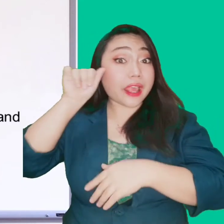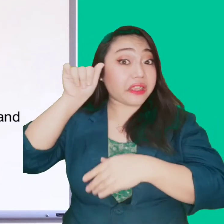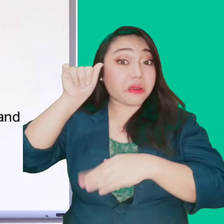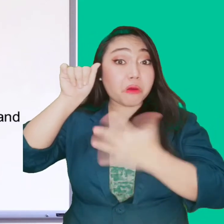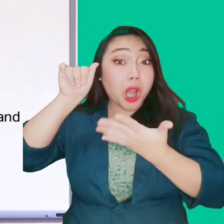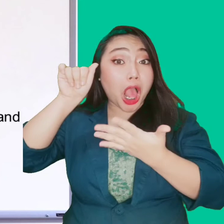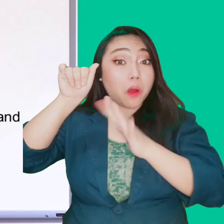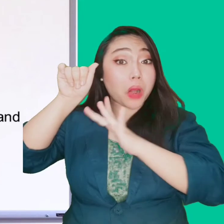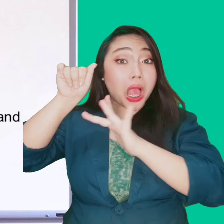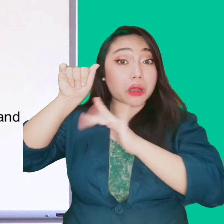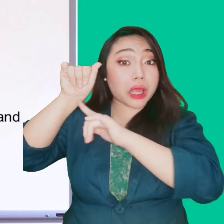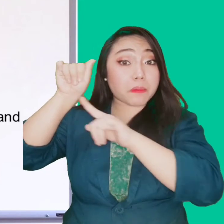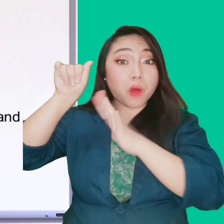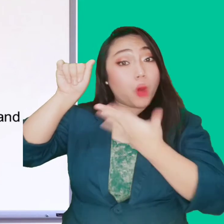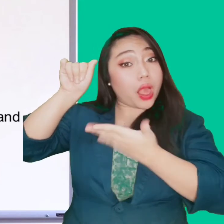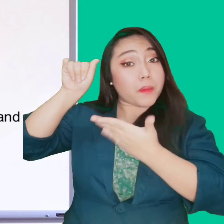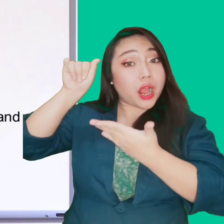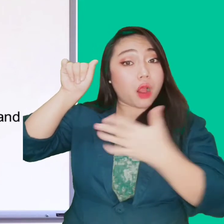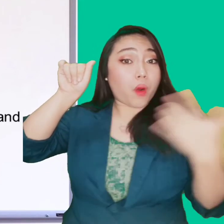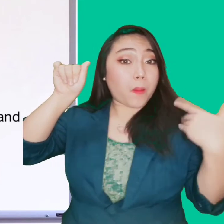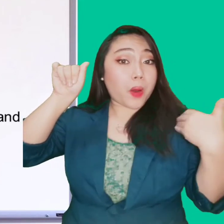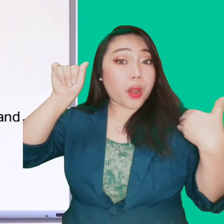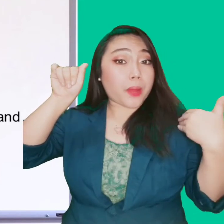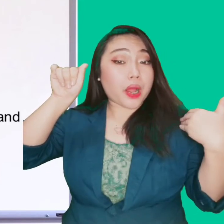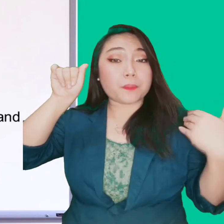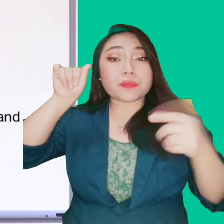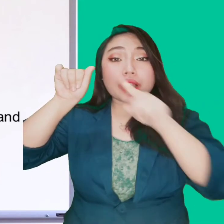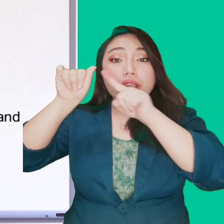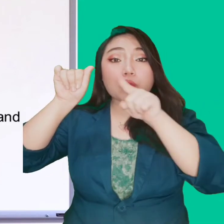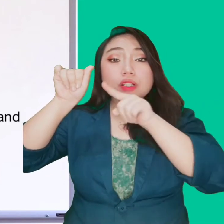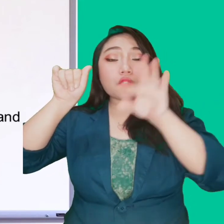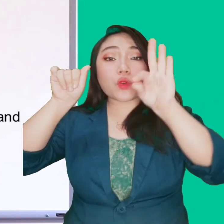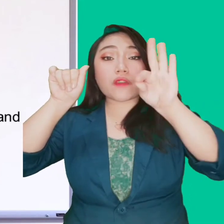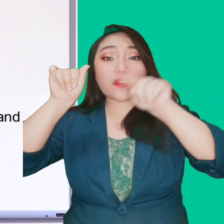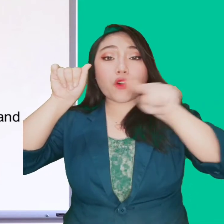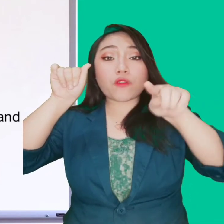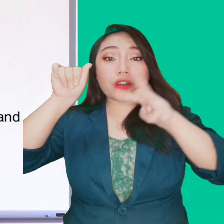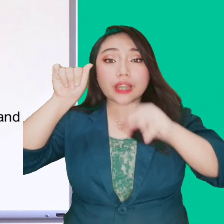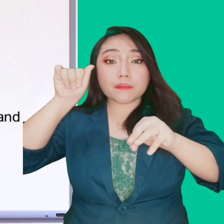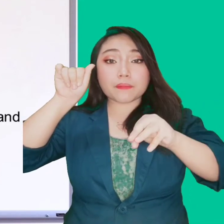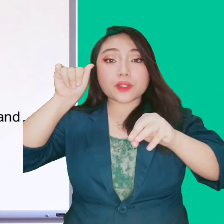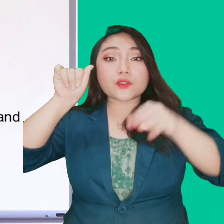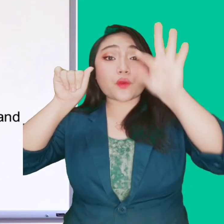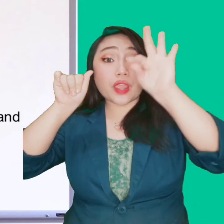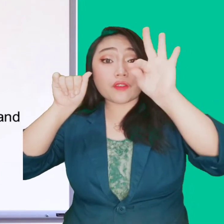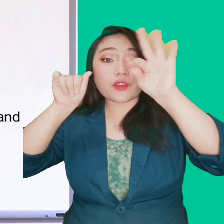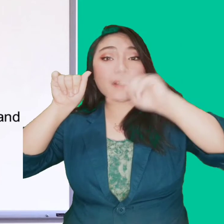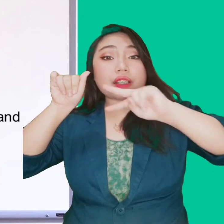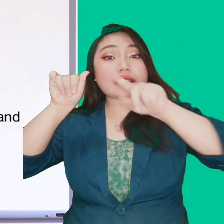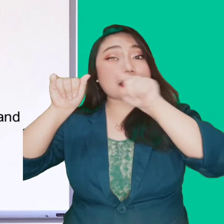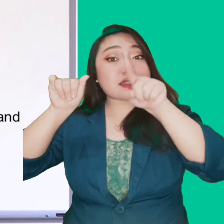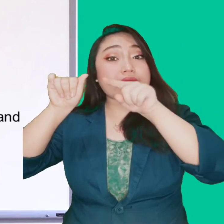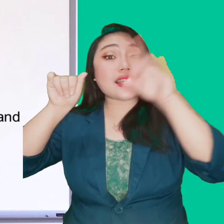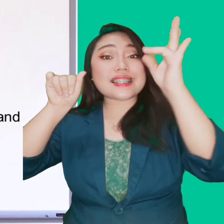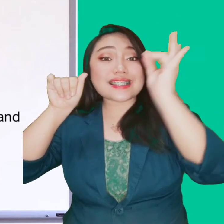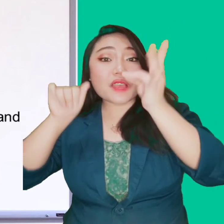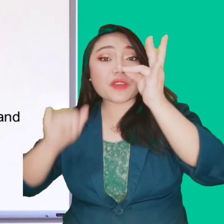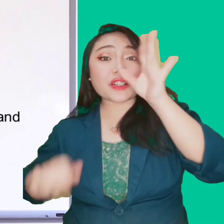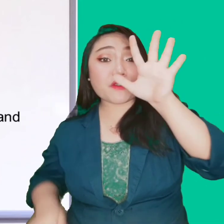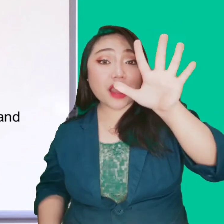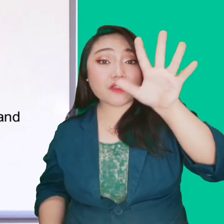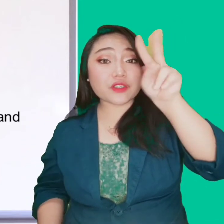So A, we don't have a value for A, right? So A is equals to force, which